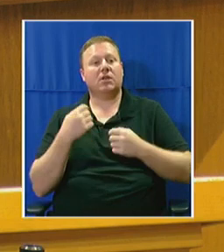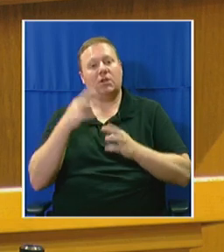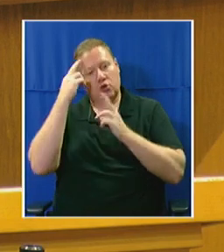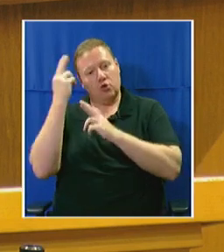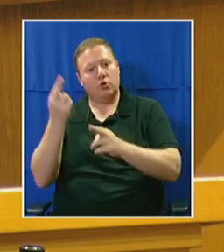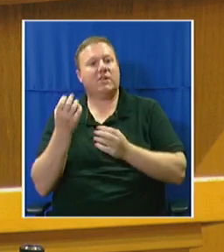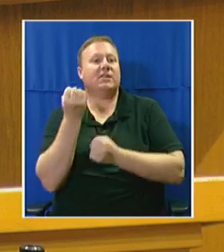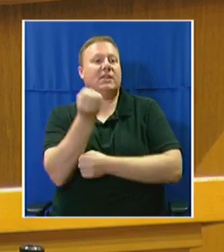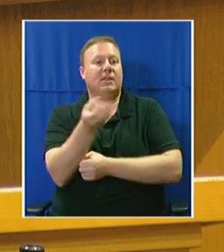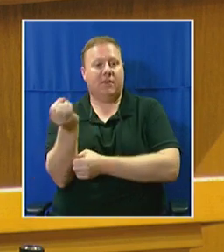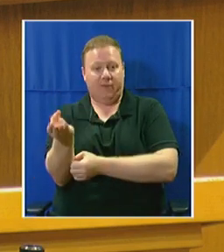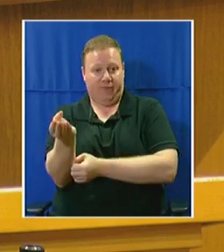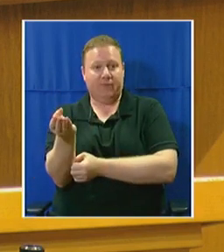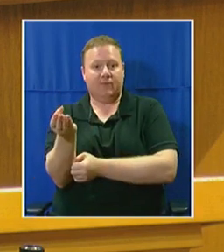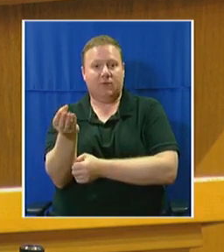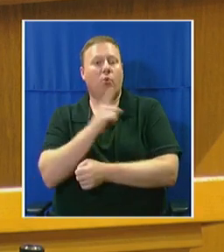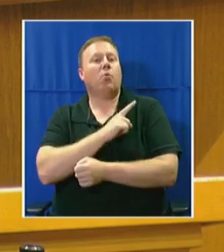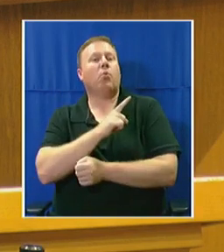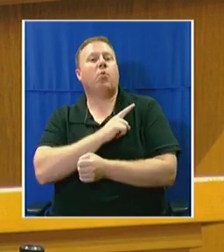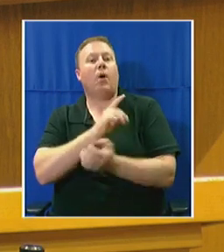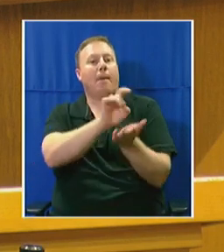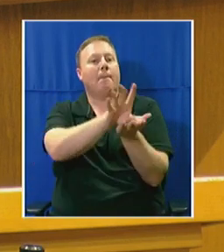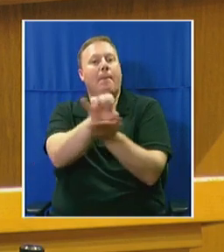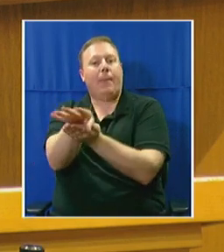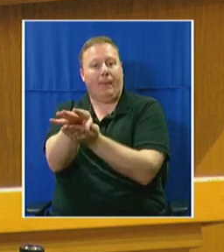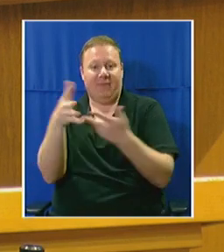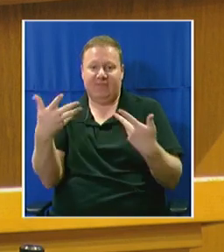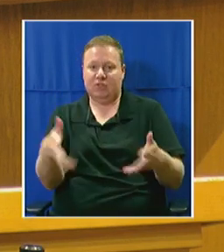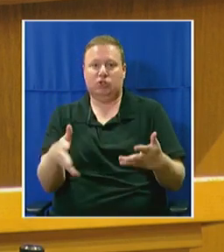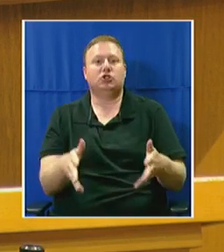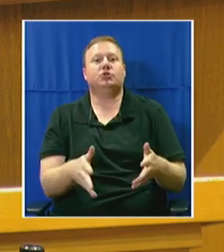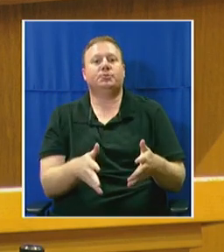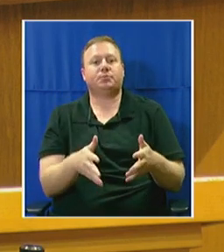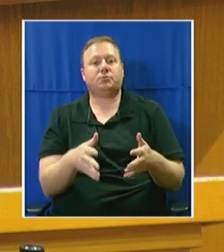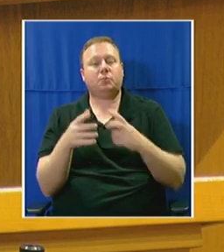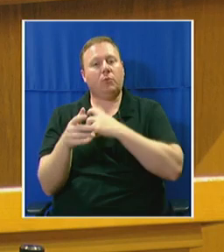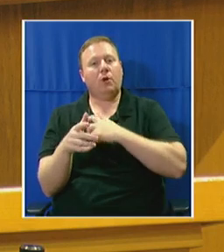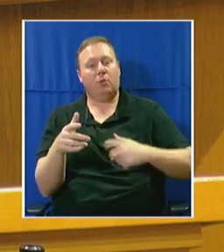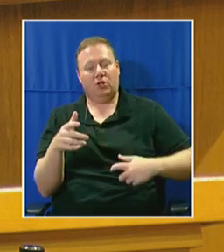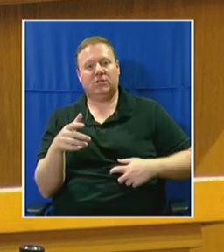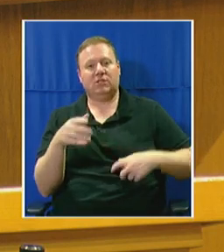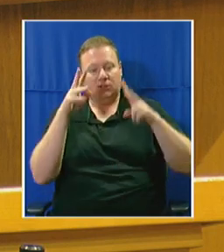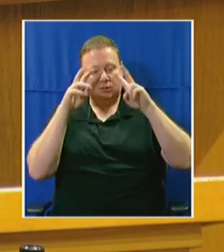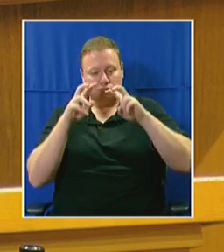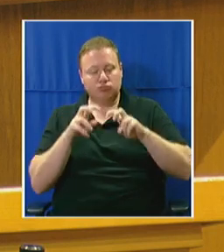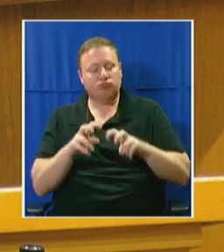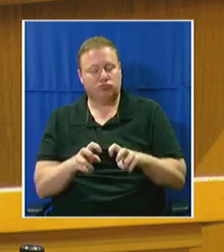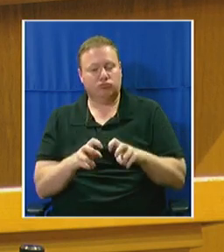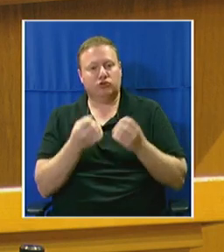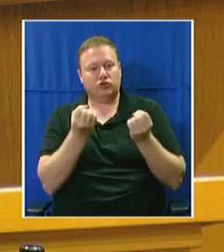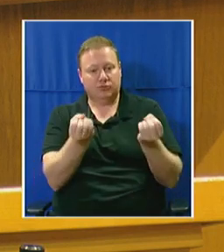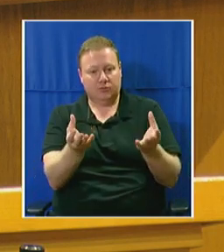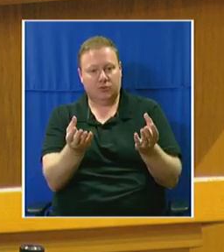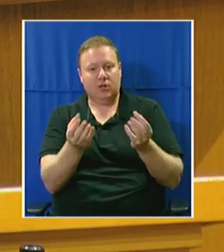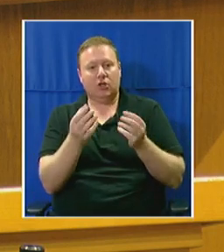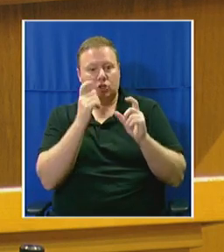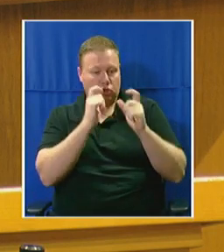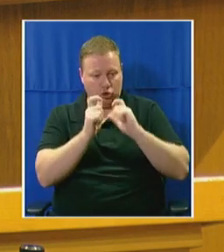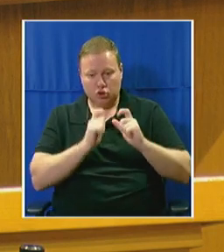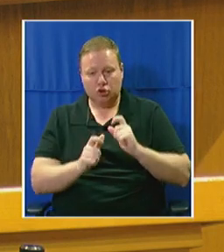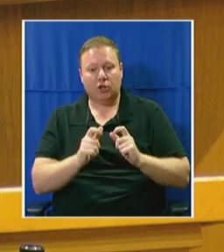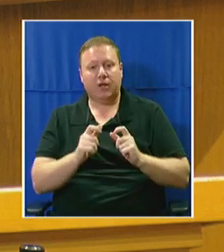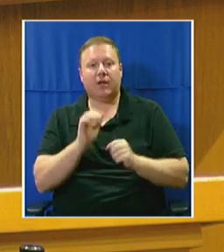of the president's decisionmaking process in both their provisional suspension and removal the